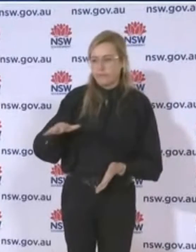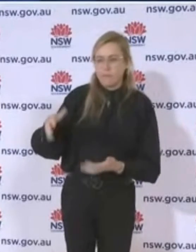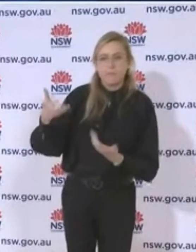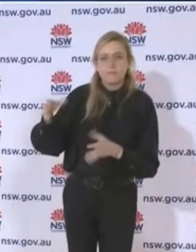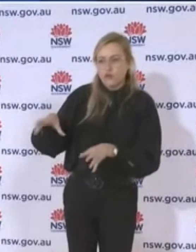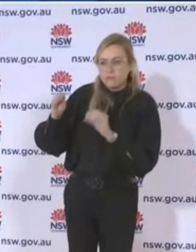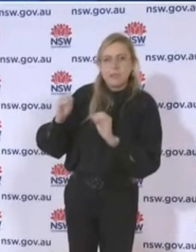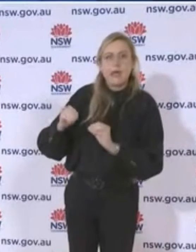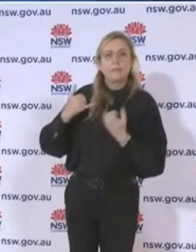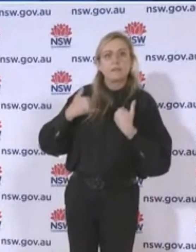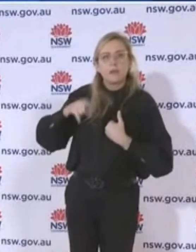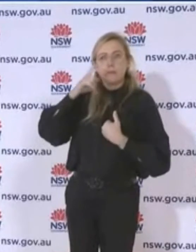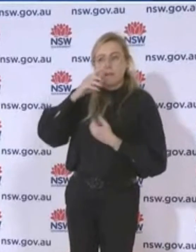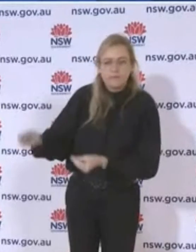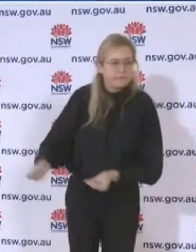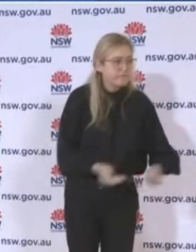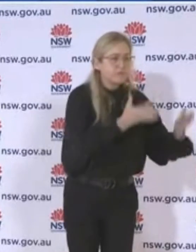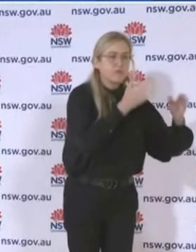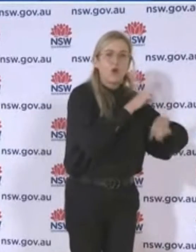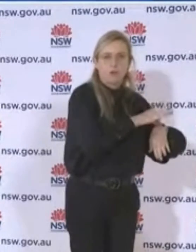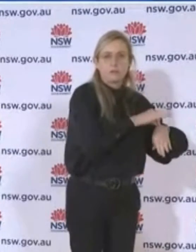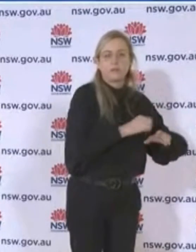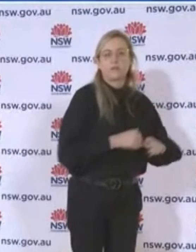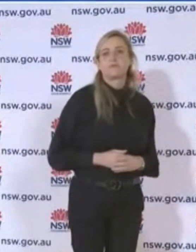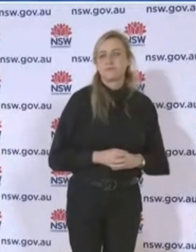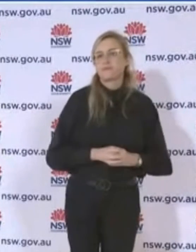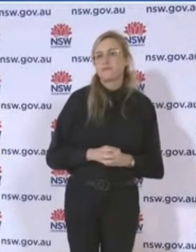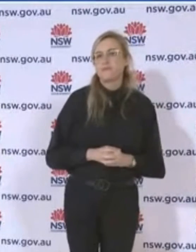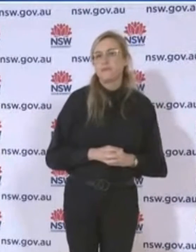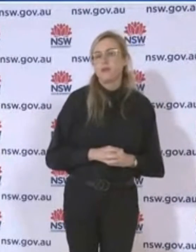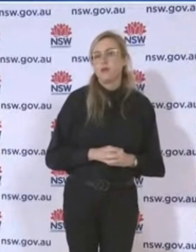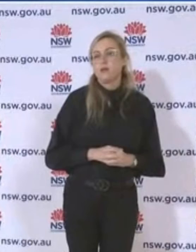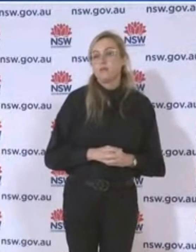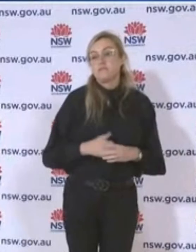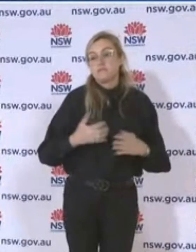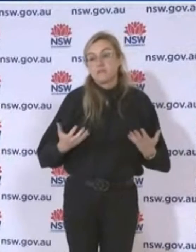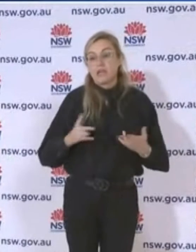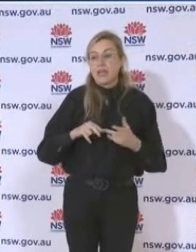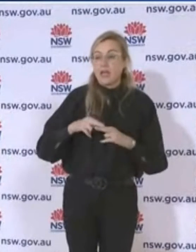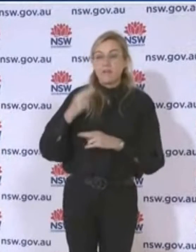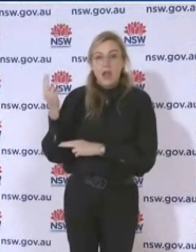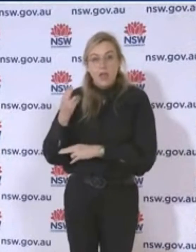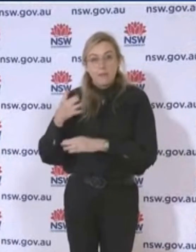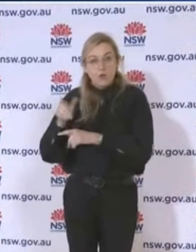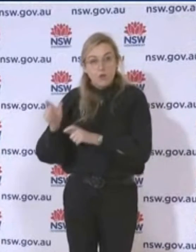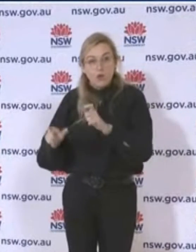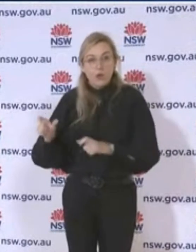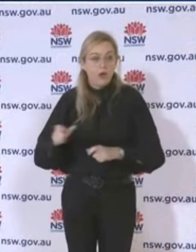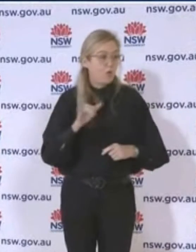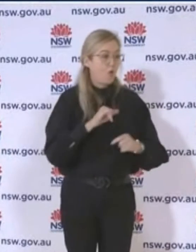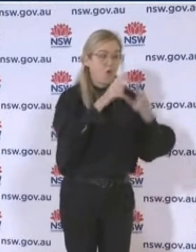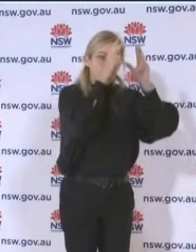hospitalisation. And as the medical experts have said during the week, whether it's our public health team or whether it's medical practitioners that are actually working in intensive